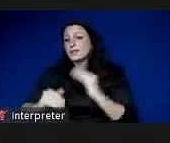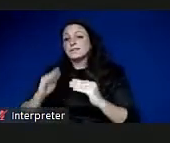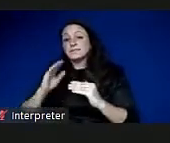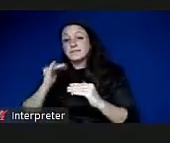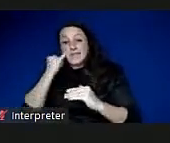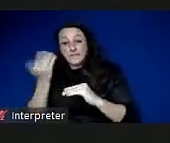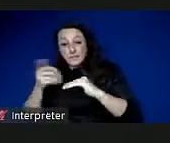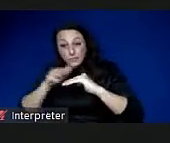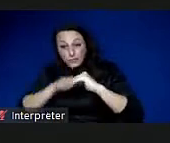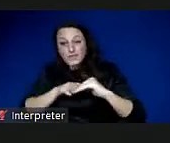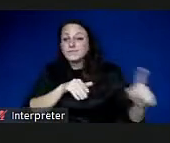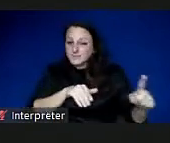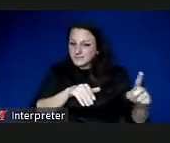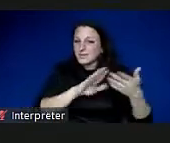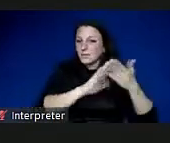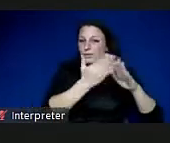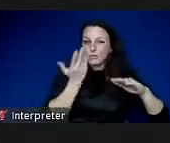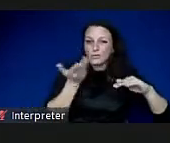trends.